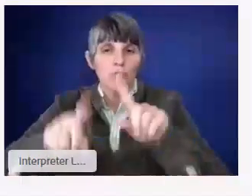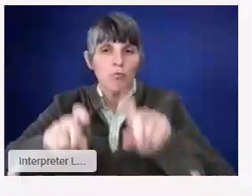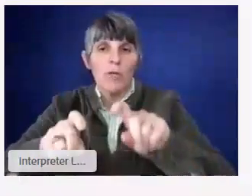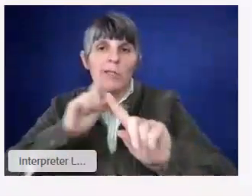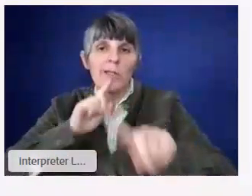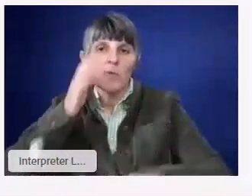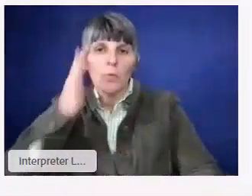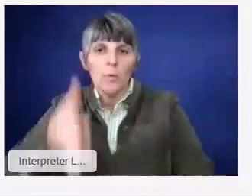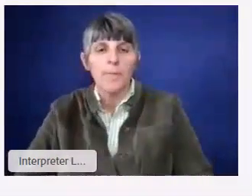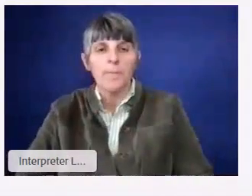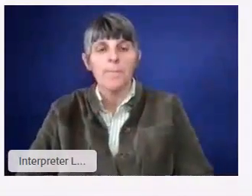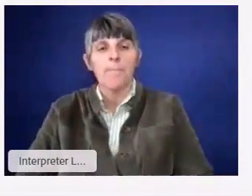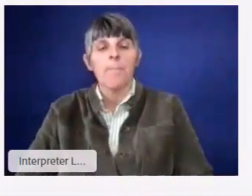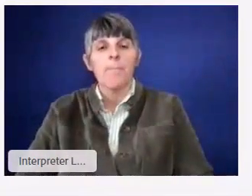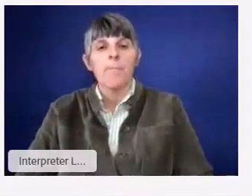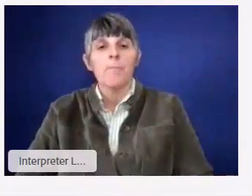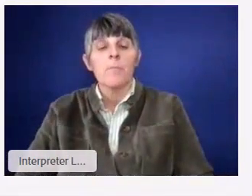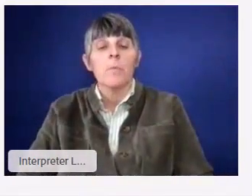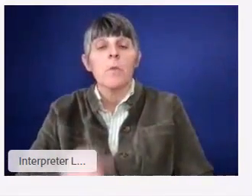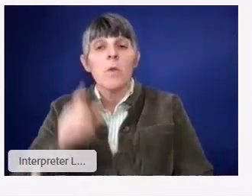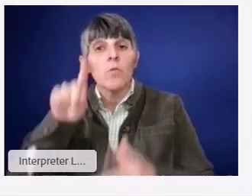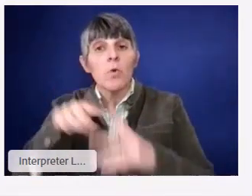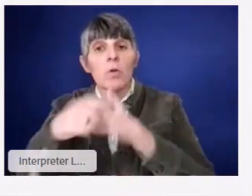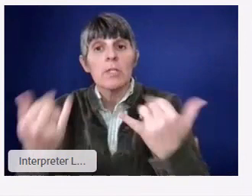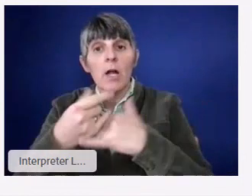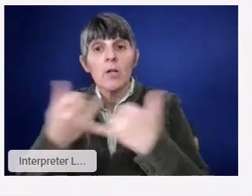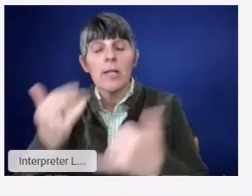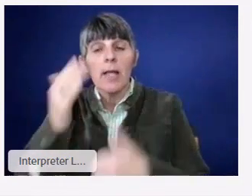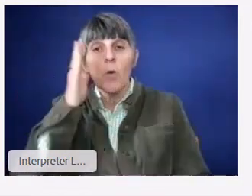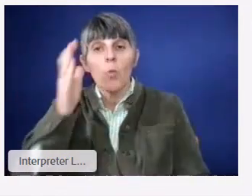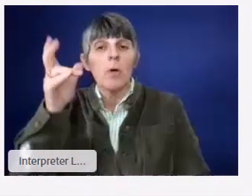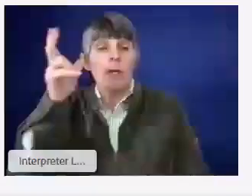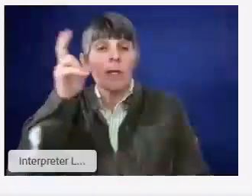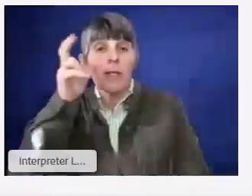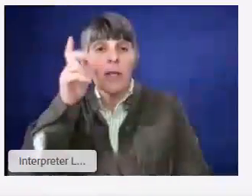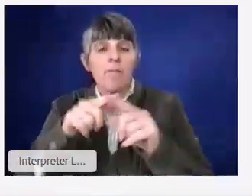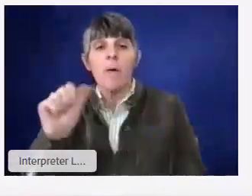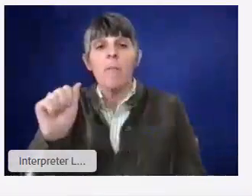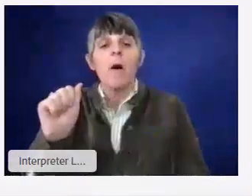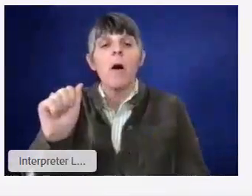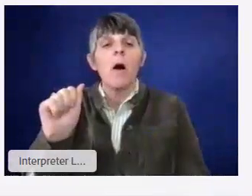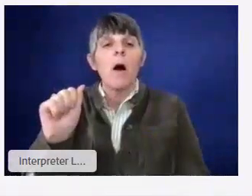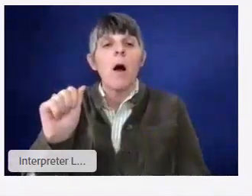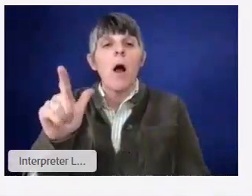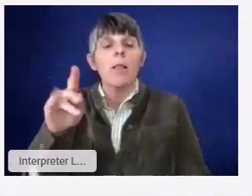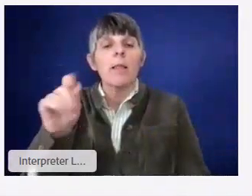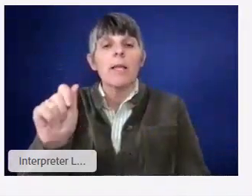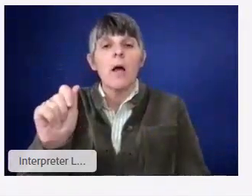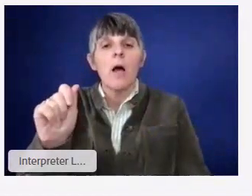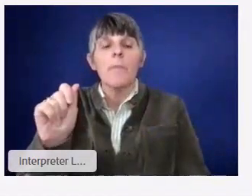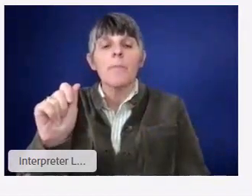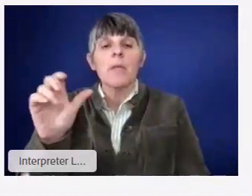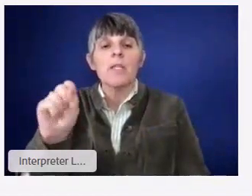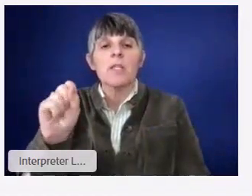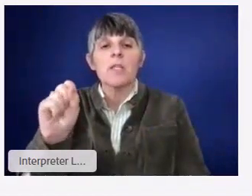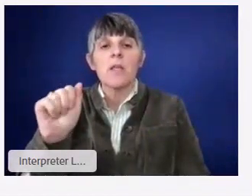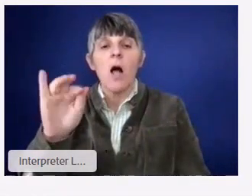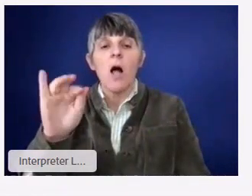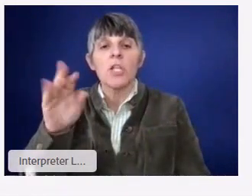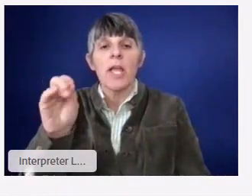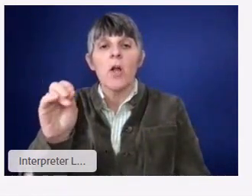So to kick us off today, we will hear from Elina Zlotchenko, who is the